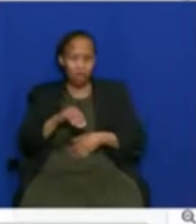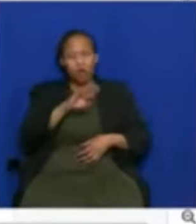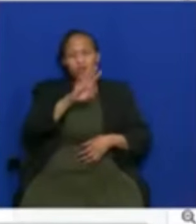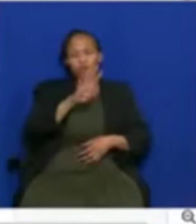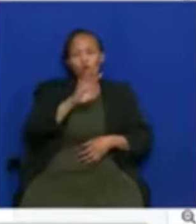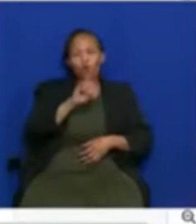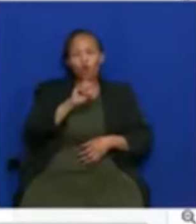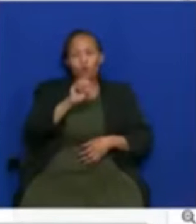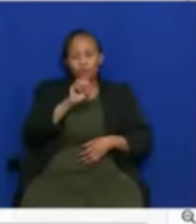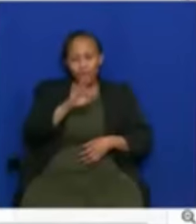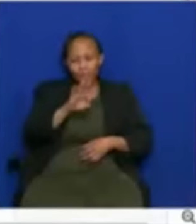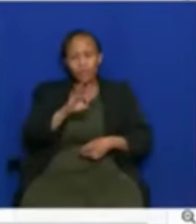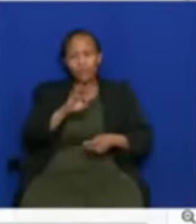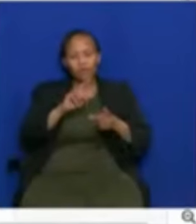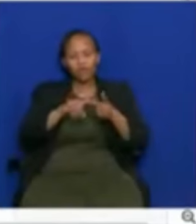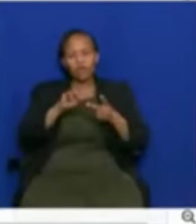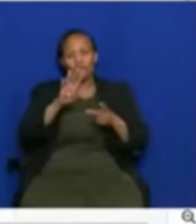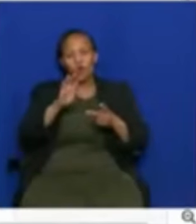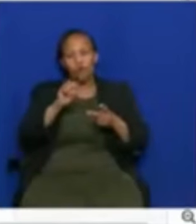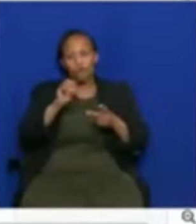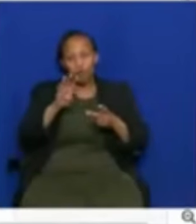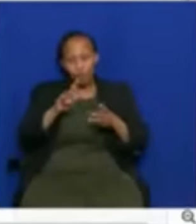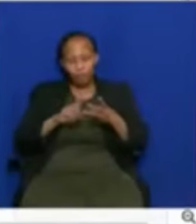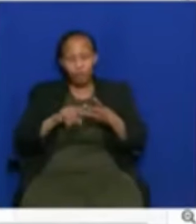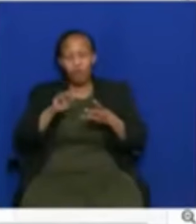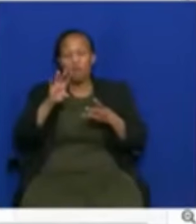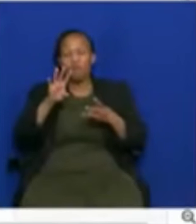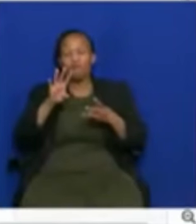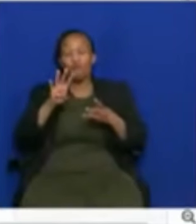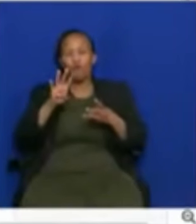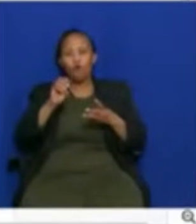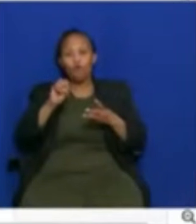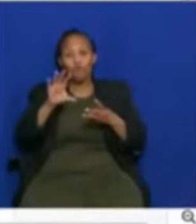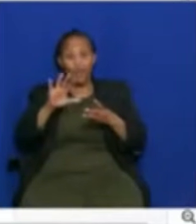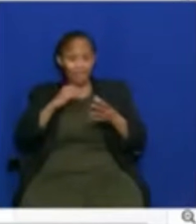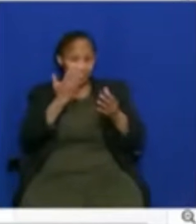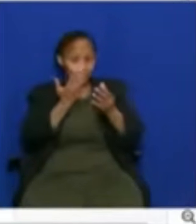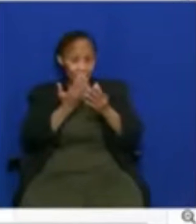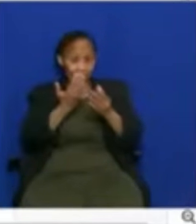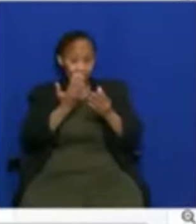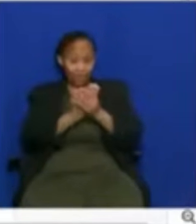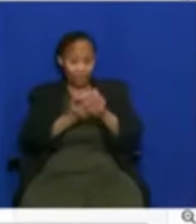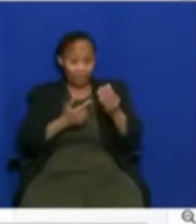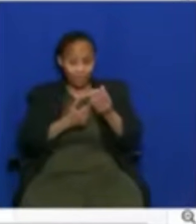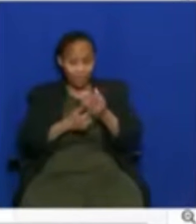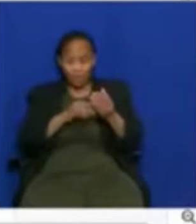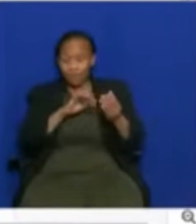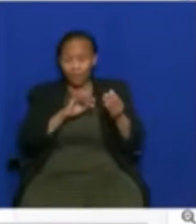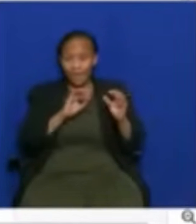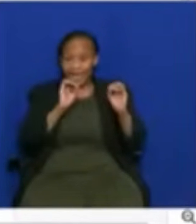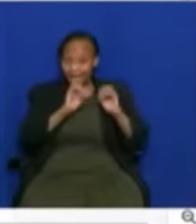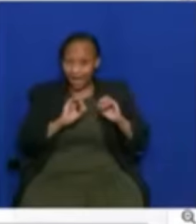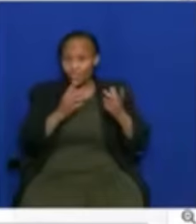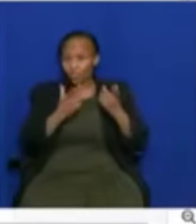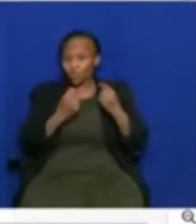Yes. You agree they've got nothing to do with Brigadier Mukwele? On the face of the docket. There's nothing about that I picked up